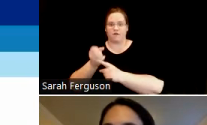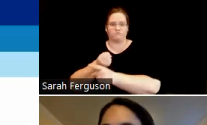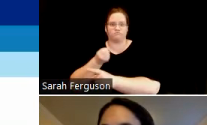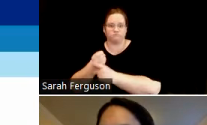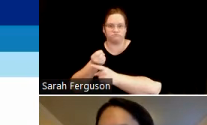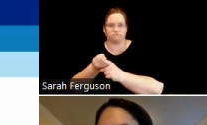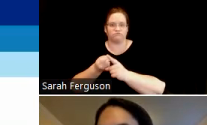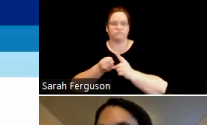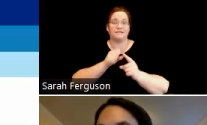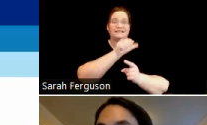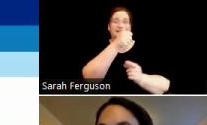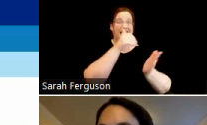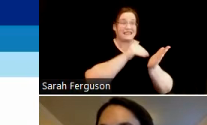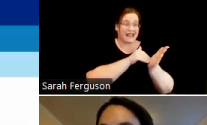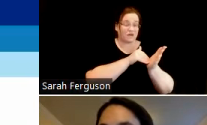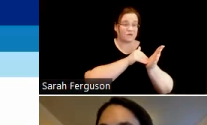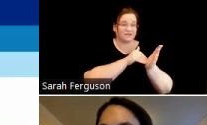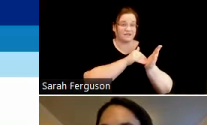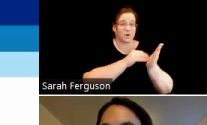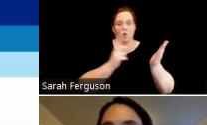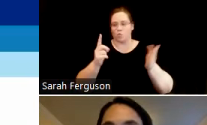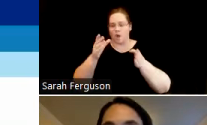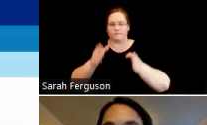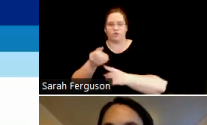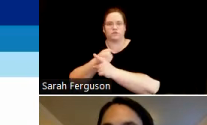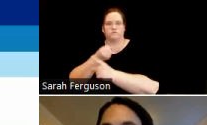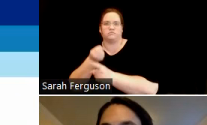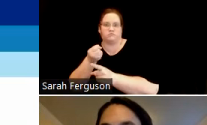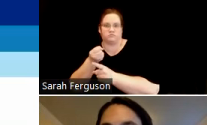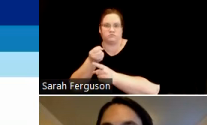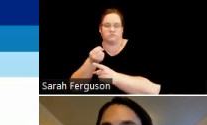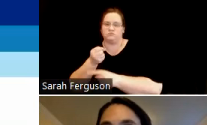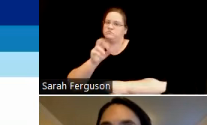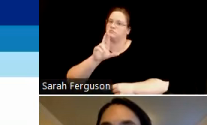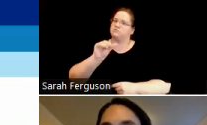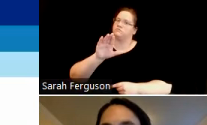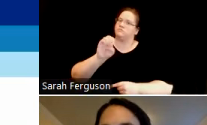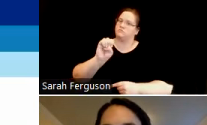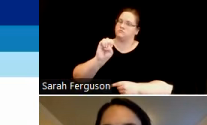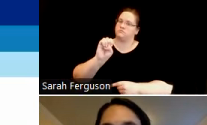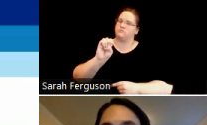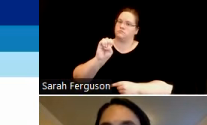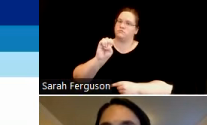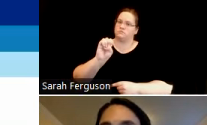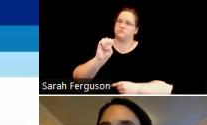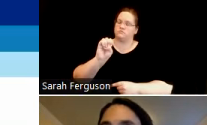in 10,000 doses of the vaccine. So this is extraordinarily rare. It's